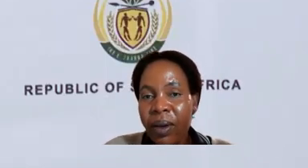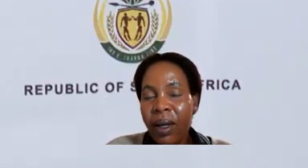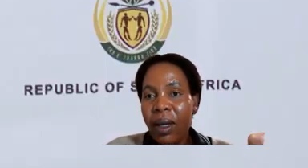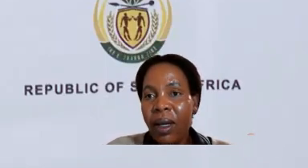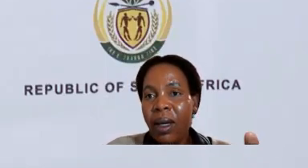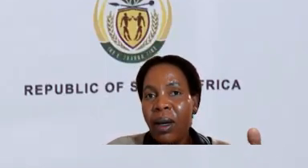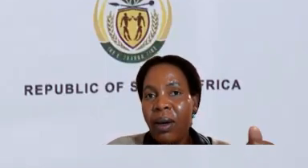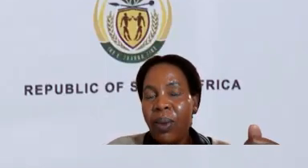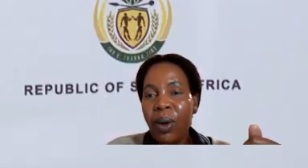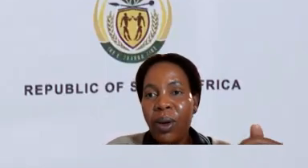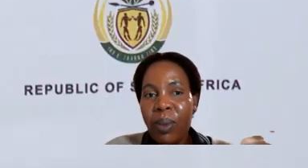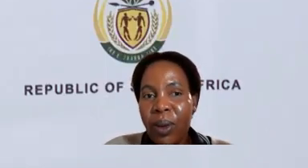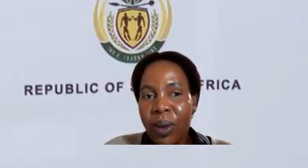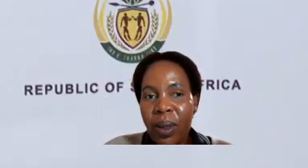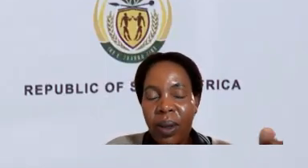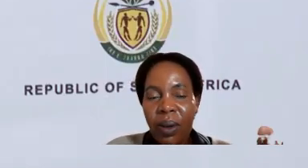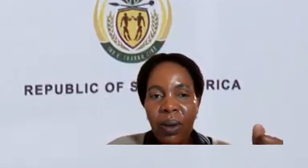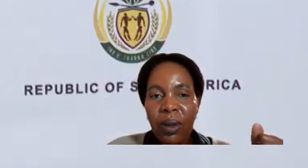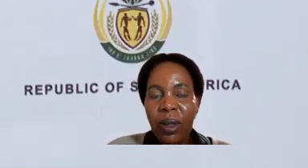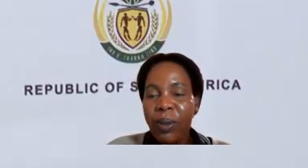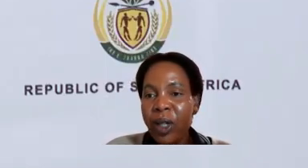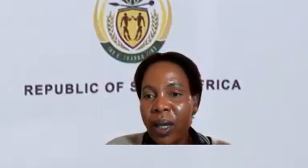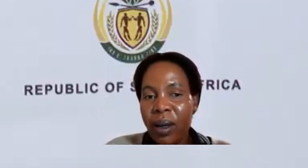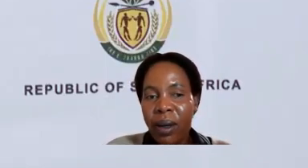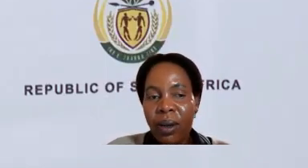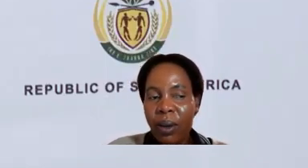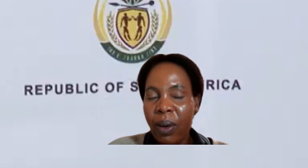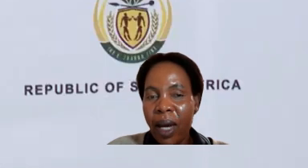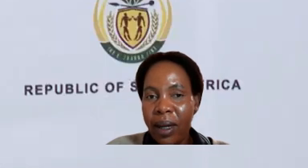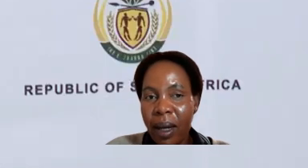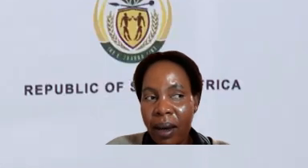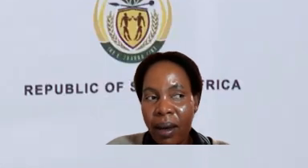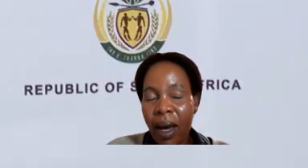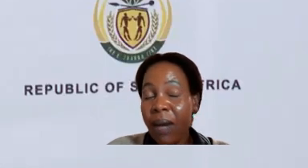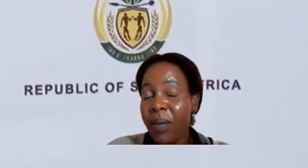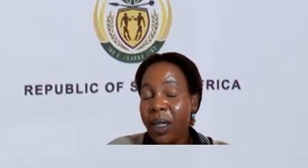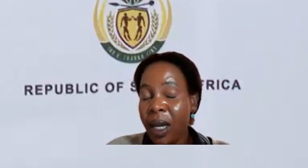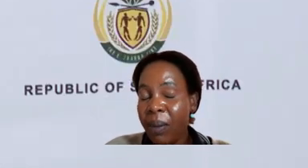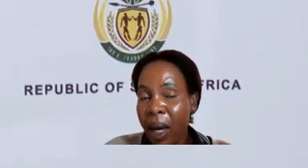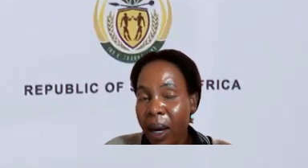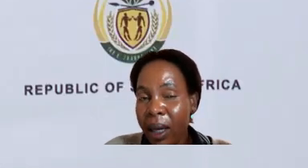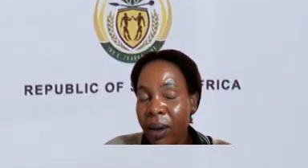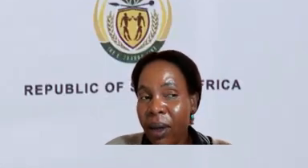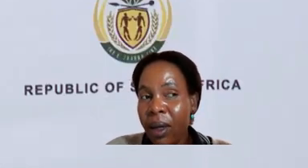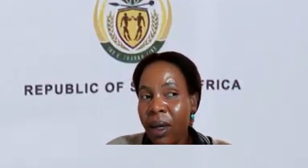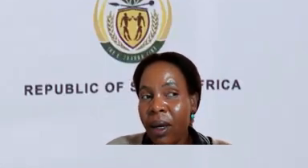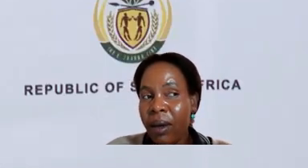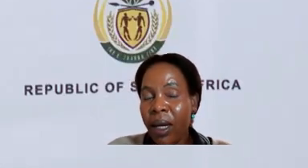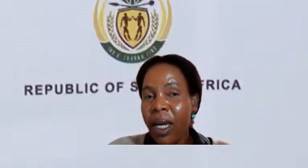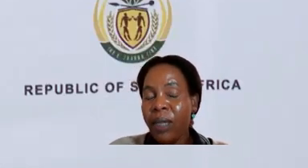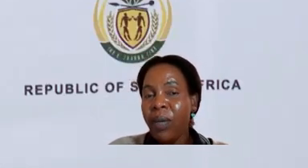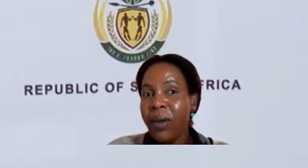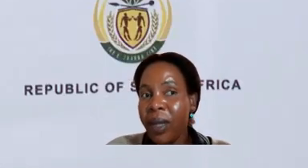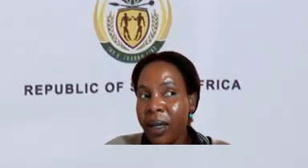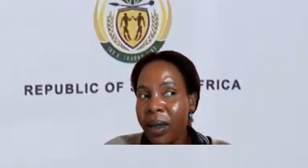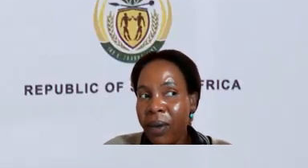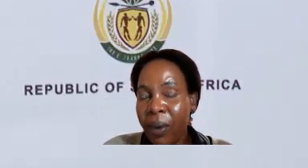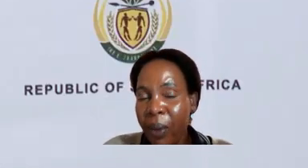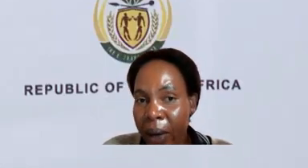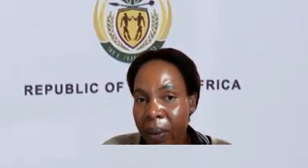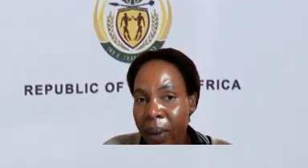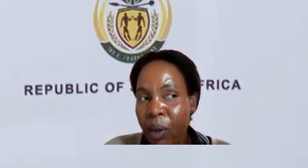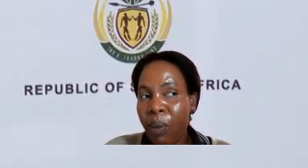life, put on the boots or top gear to go under unmaintained mine that has